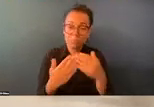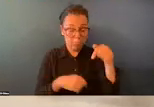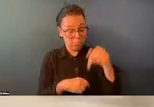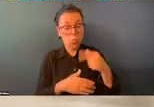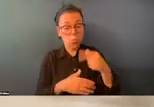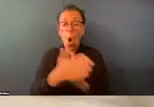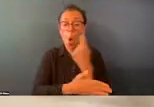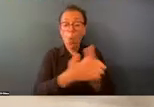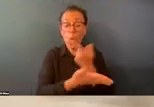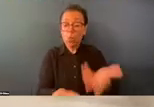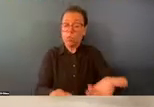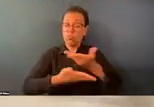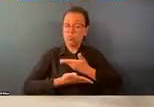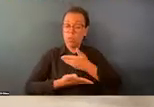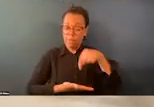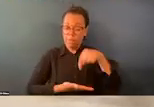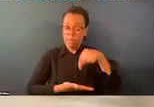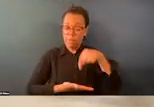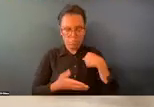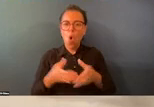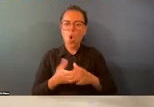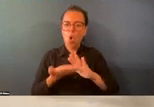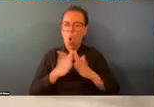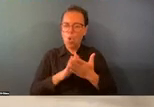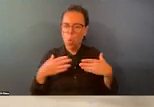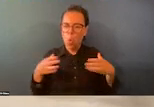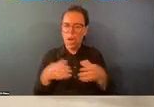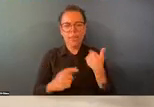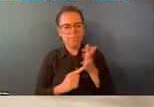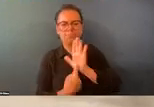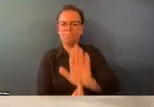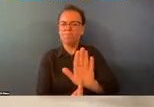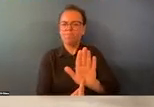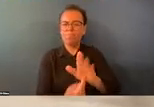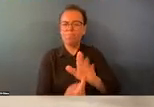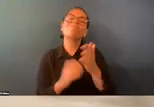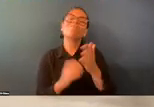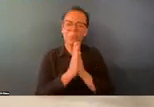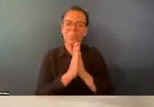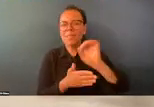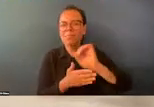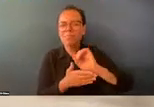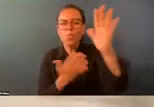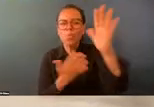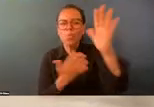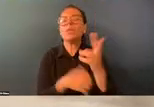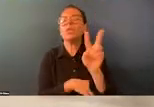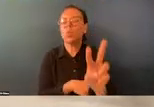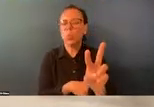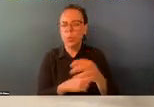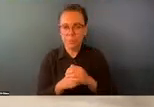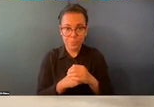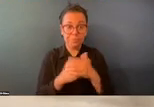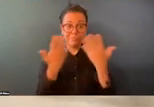this opportunity to represent our organization and share Equidev experience. Slide two, please. In